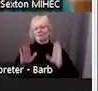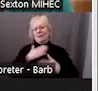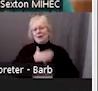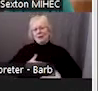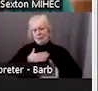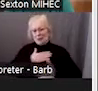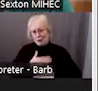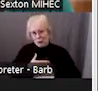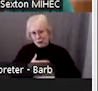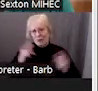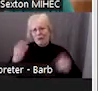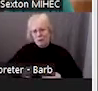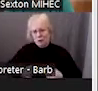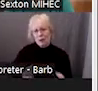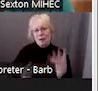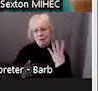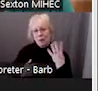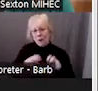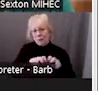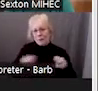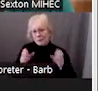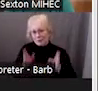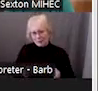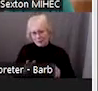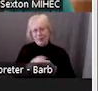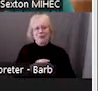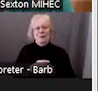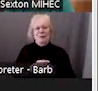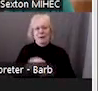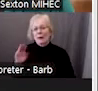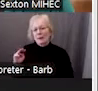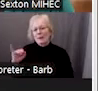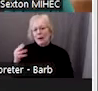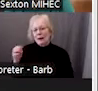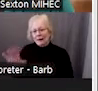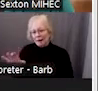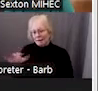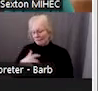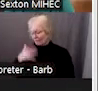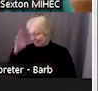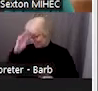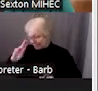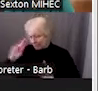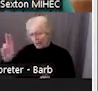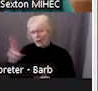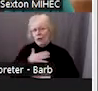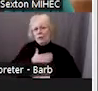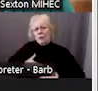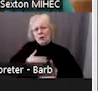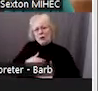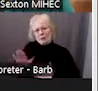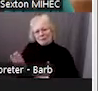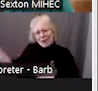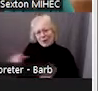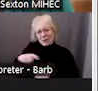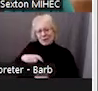you our four panelists. The MIHEC learning community is sincerely honored and appreciative of the time they are making for us